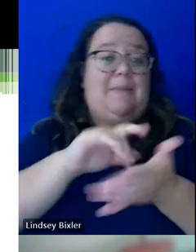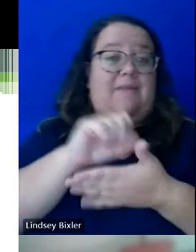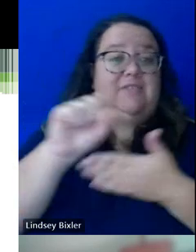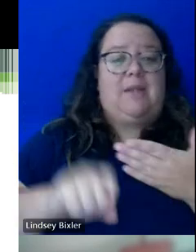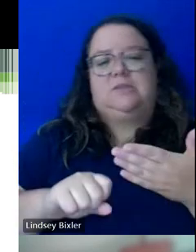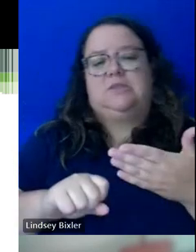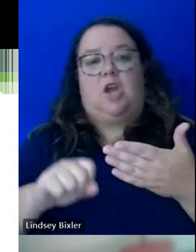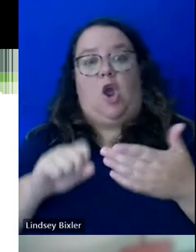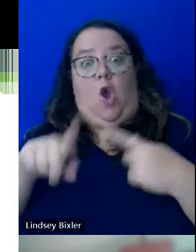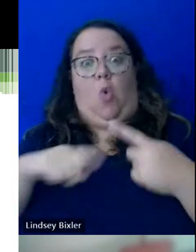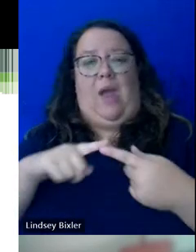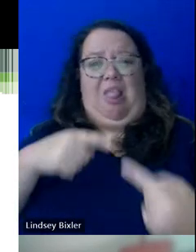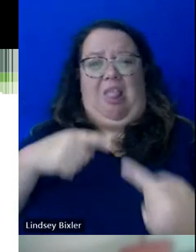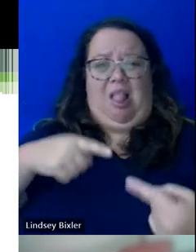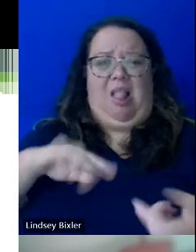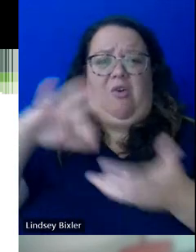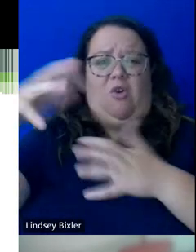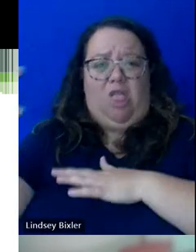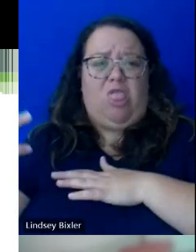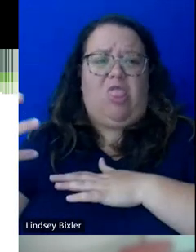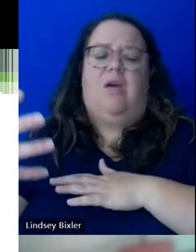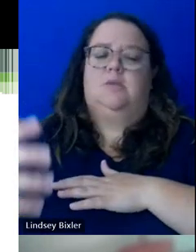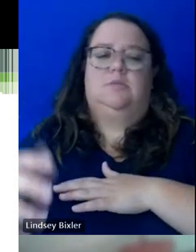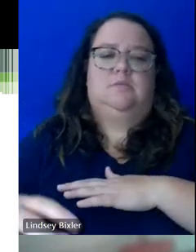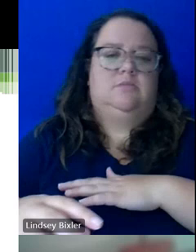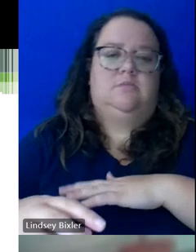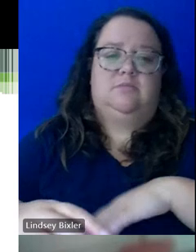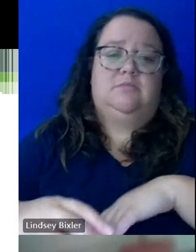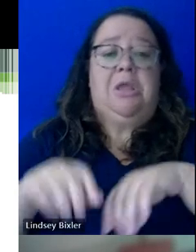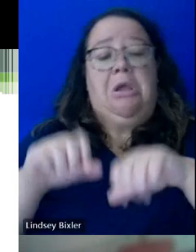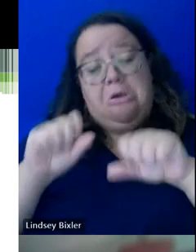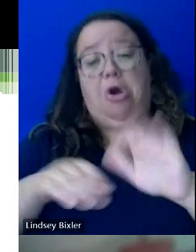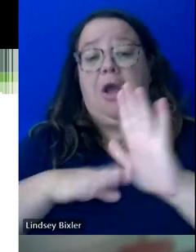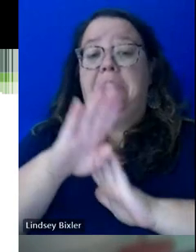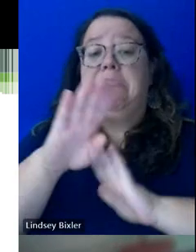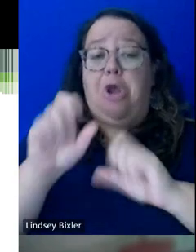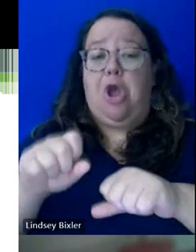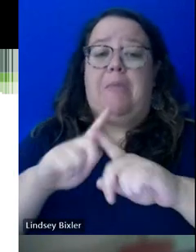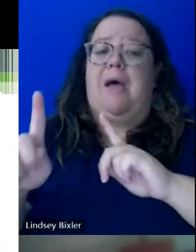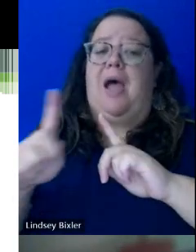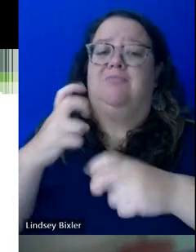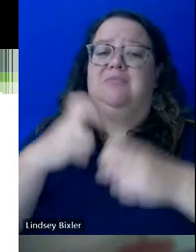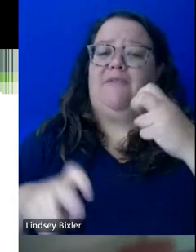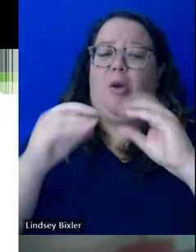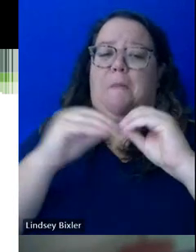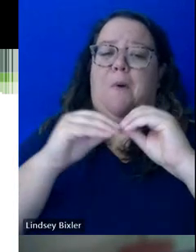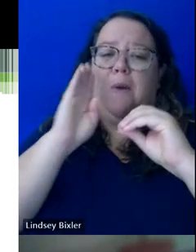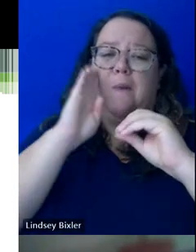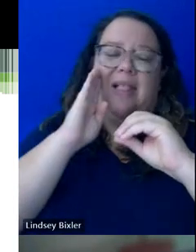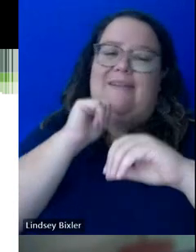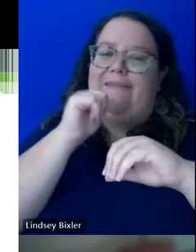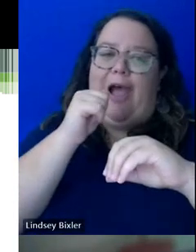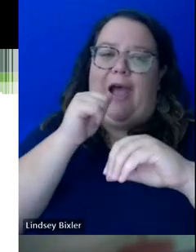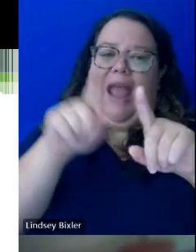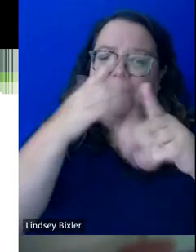you know, once you've kind of, you know, hit an obstacle in the middle of the semester, you can do it, but it's just going to be a little bit more difficult, and it's not going to do you as much good in terms